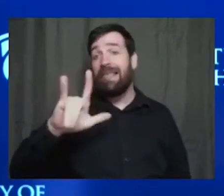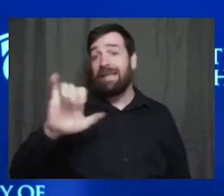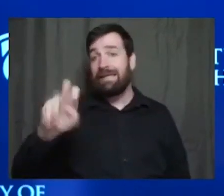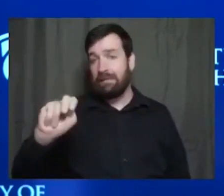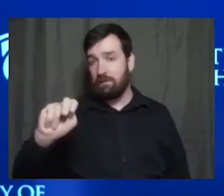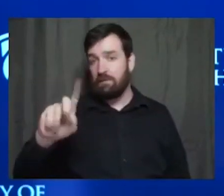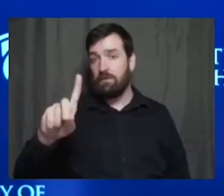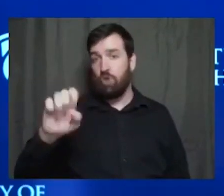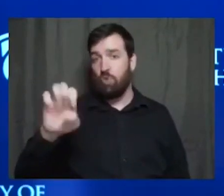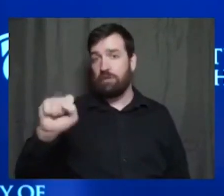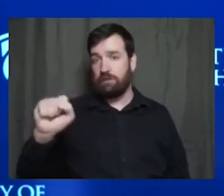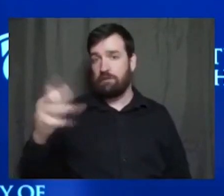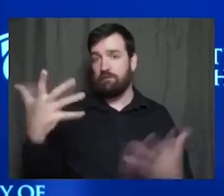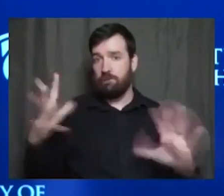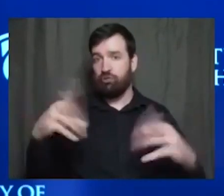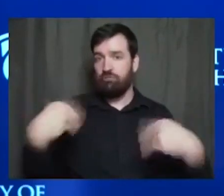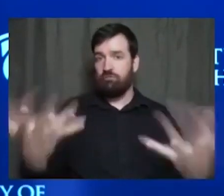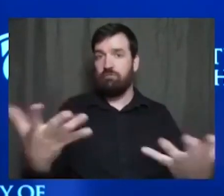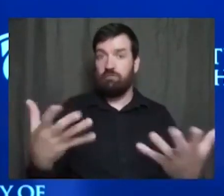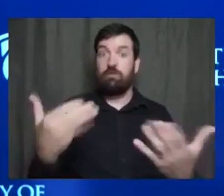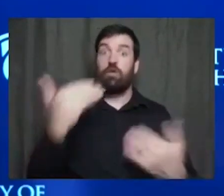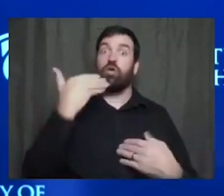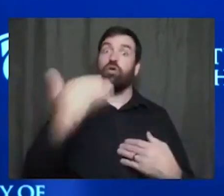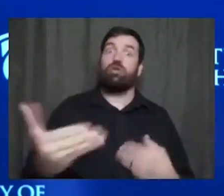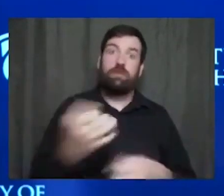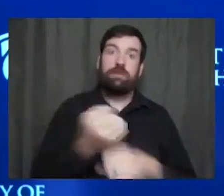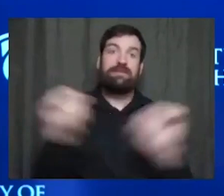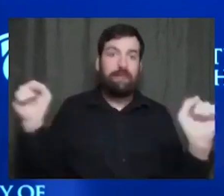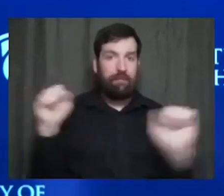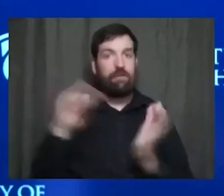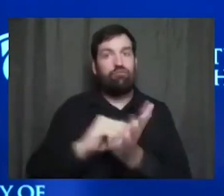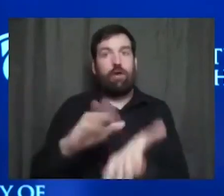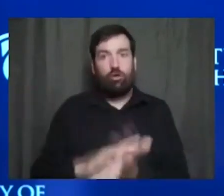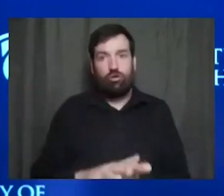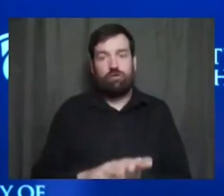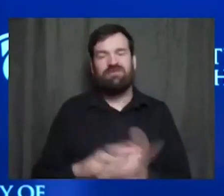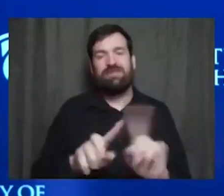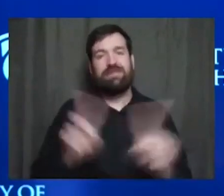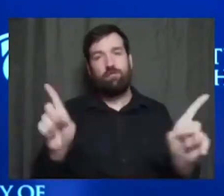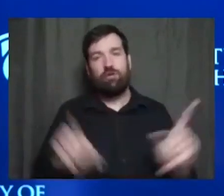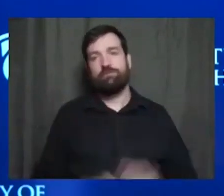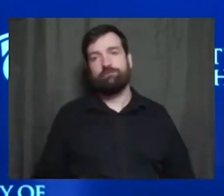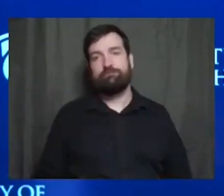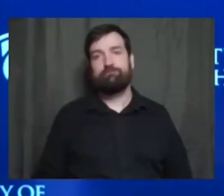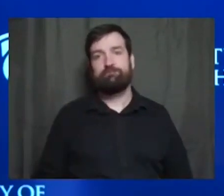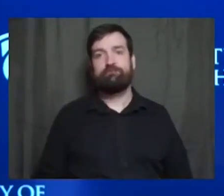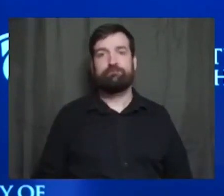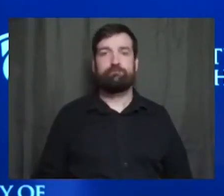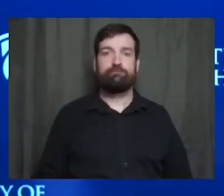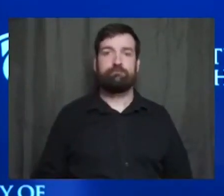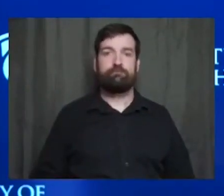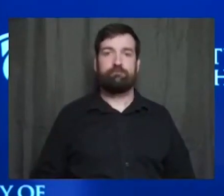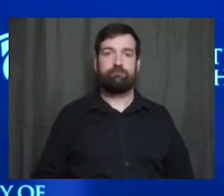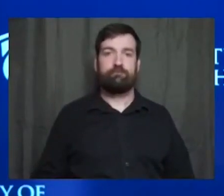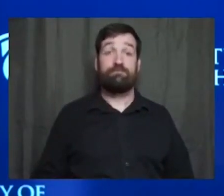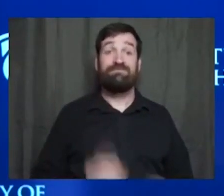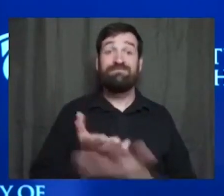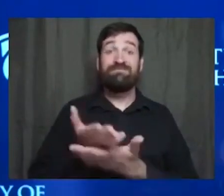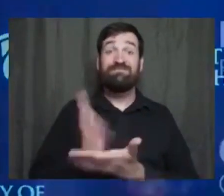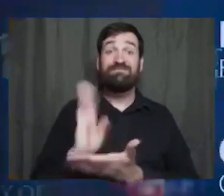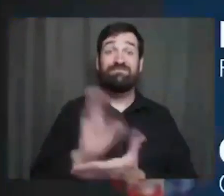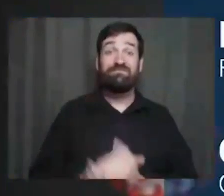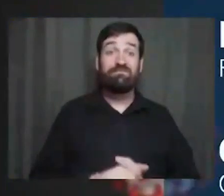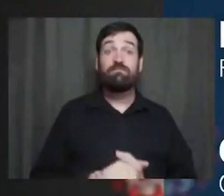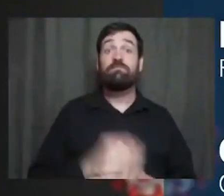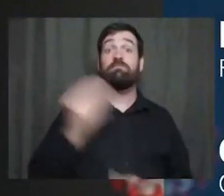given, which have a very good safety record. So it is a little bit different there. Yeah. All right. So Monday is